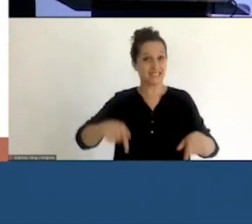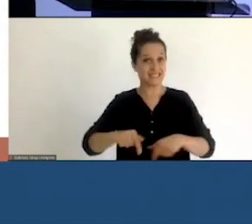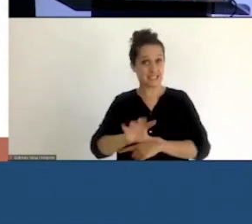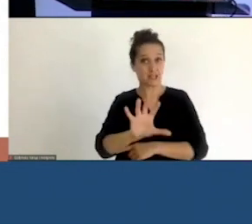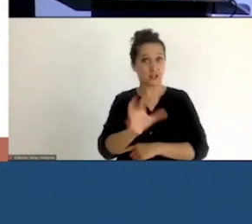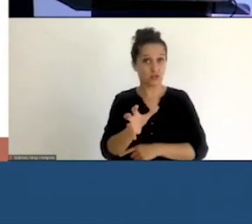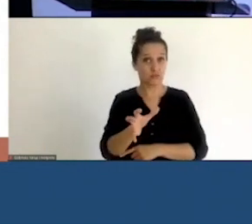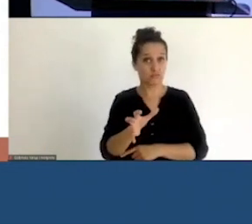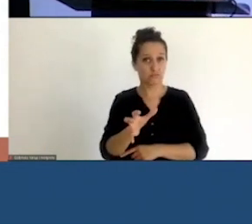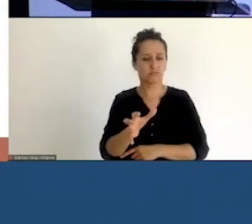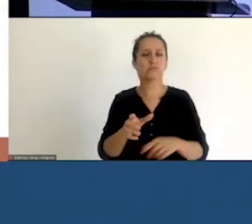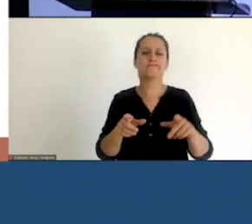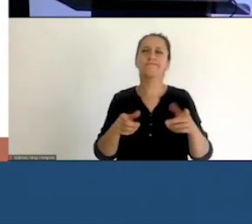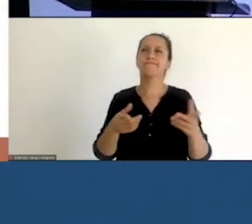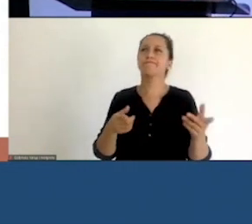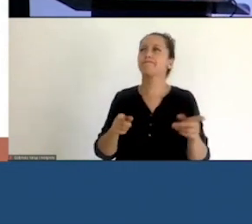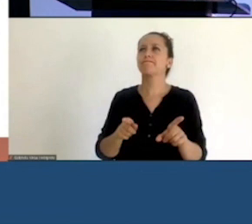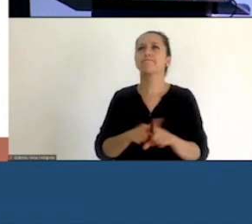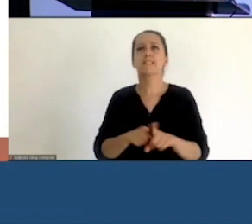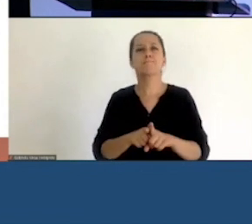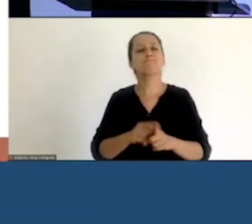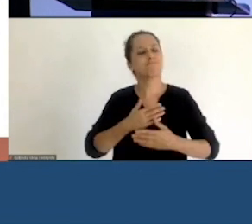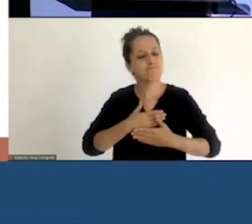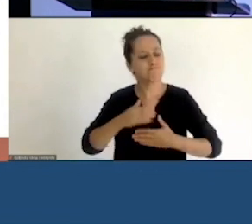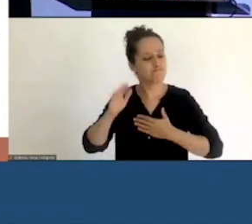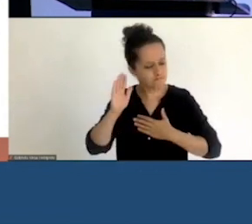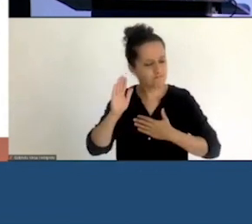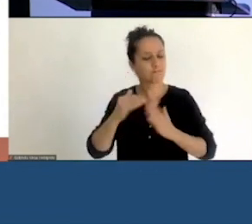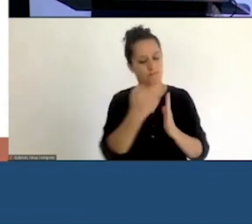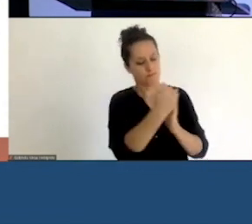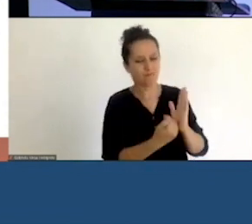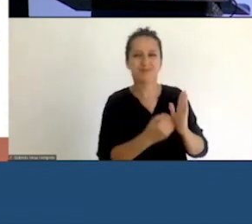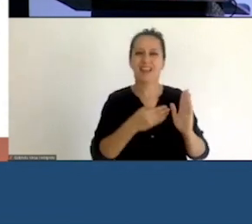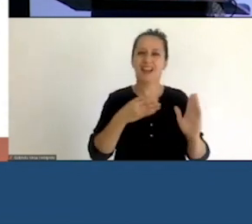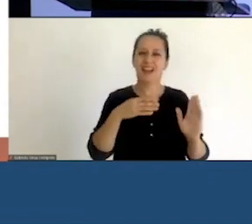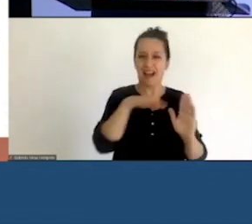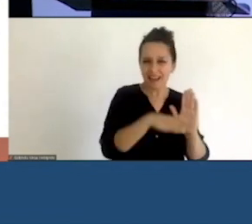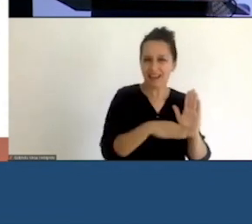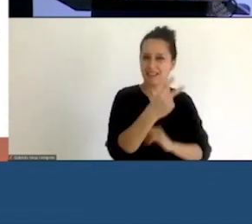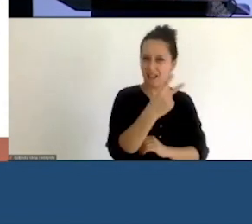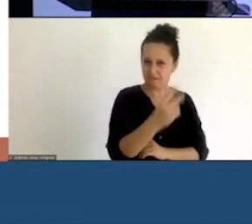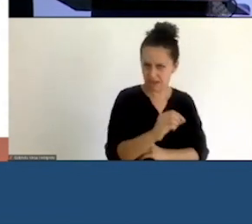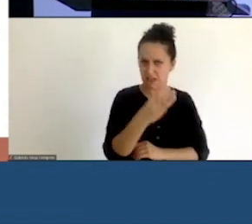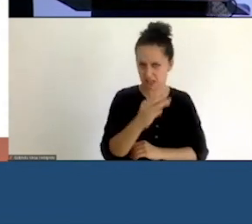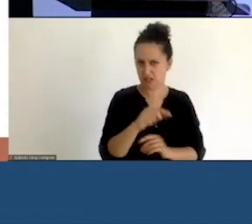Our region is truly a region that's committed with the dear